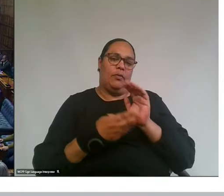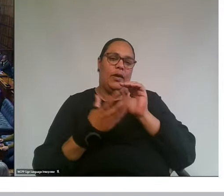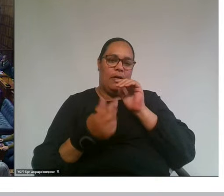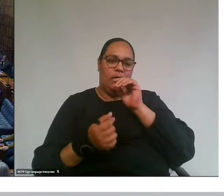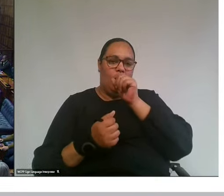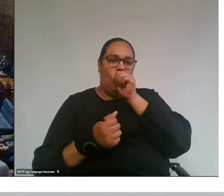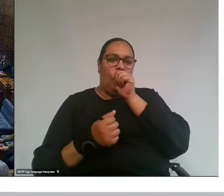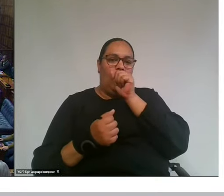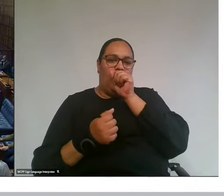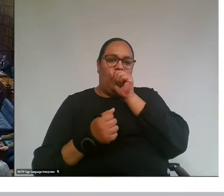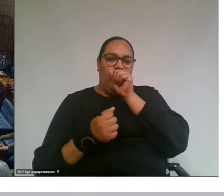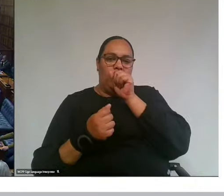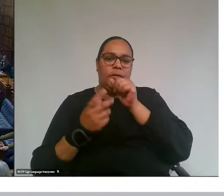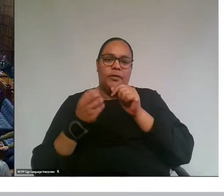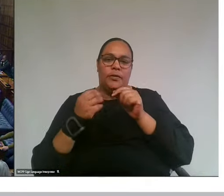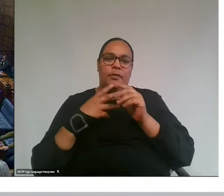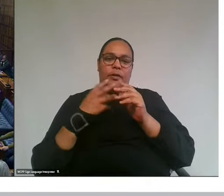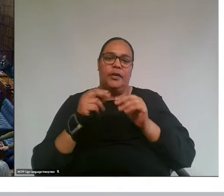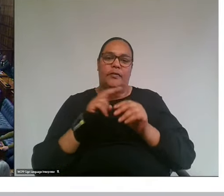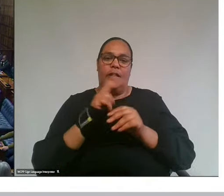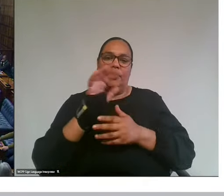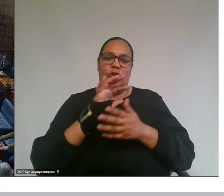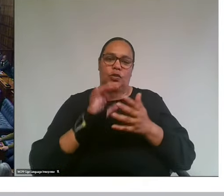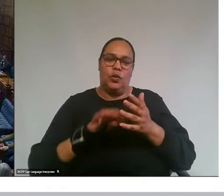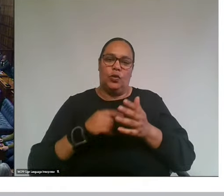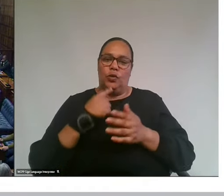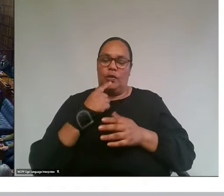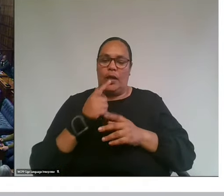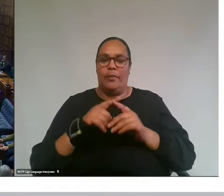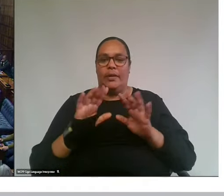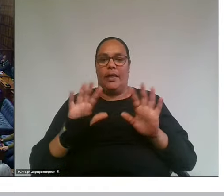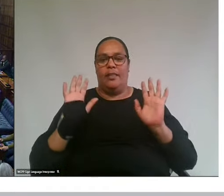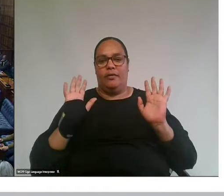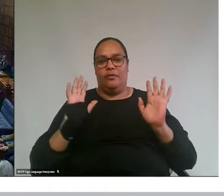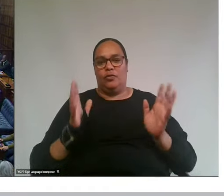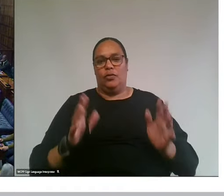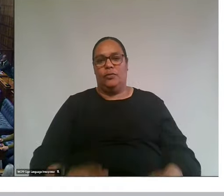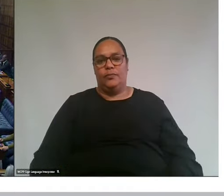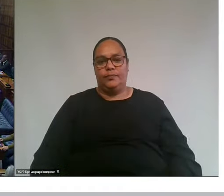so I've got a whole another story to tell you but I'll I'll leave it